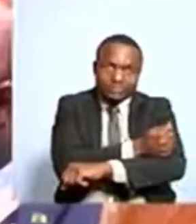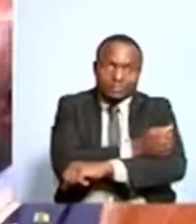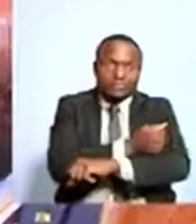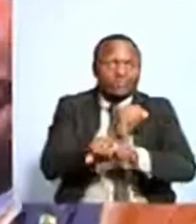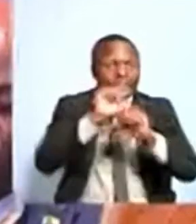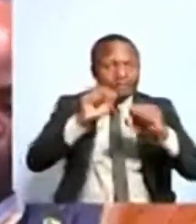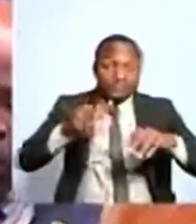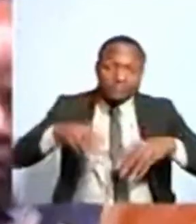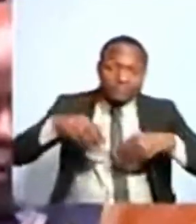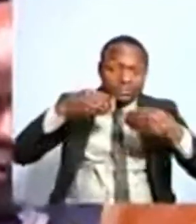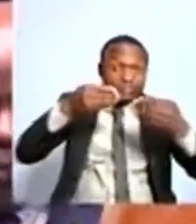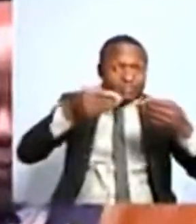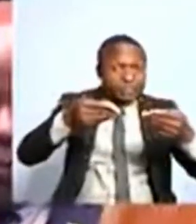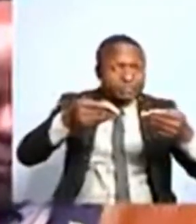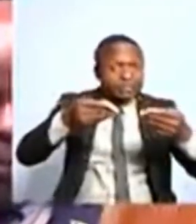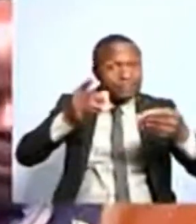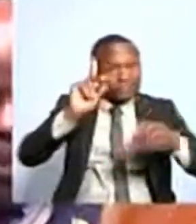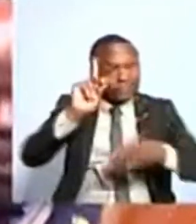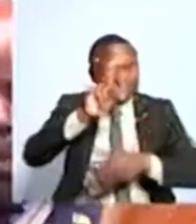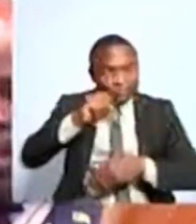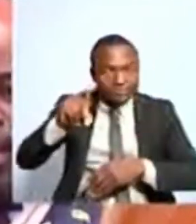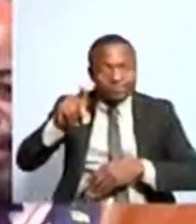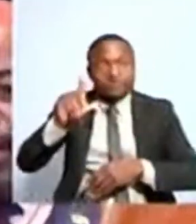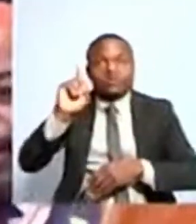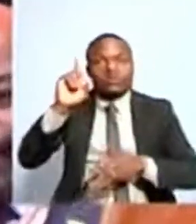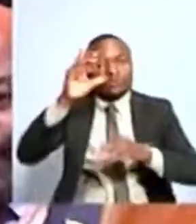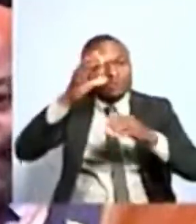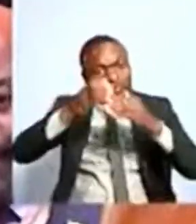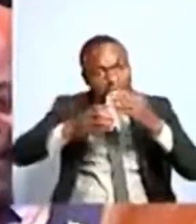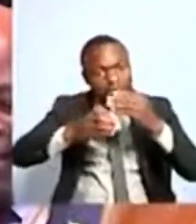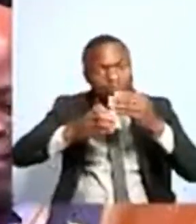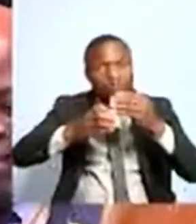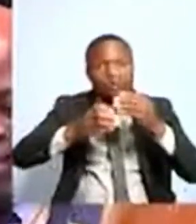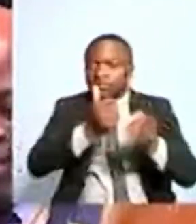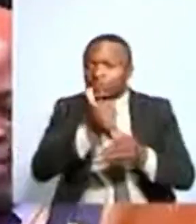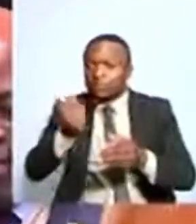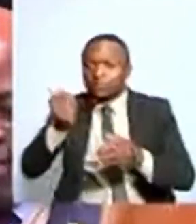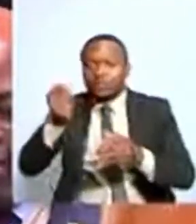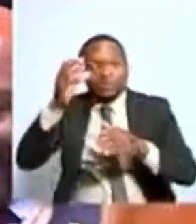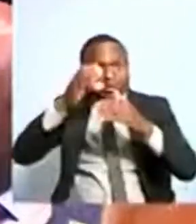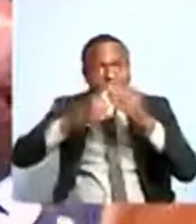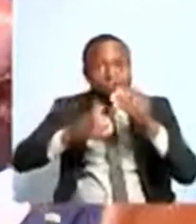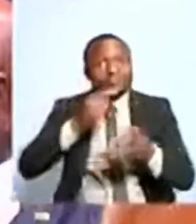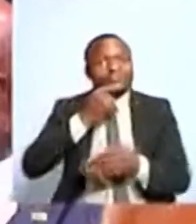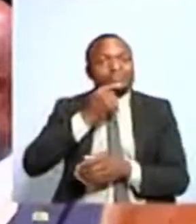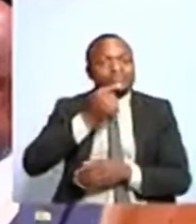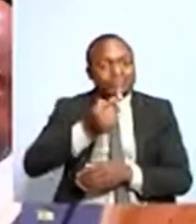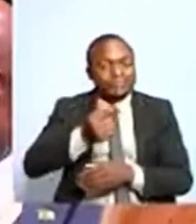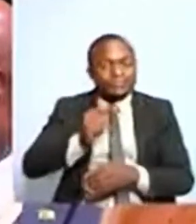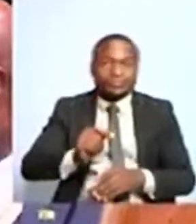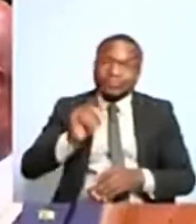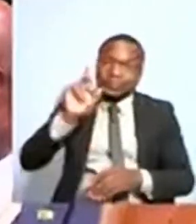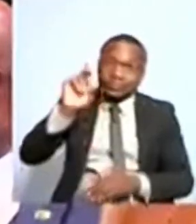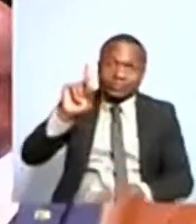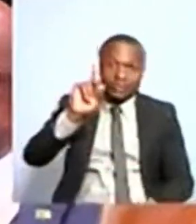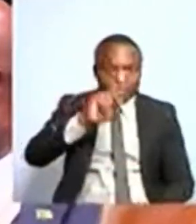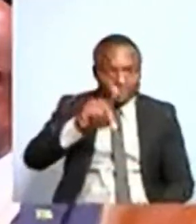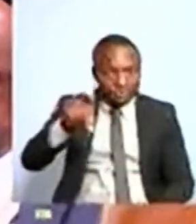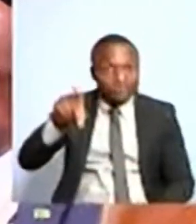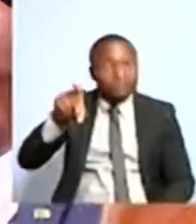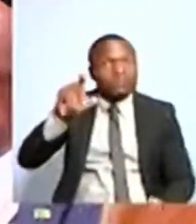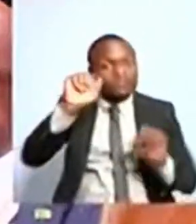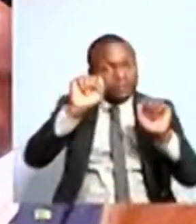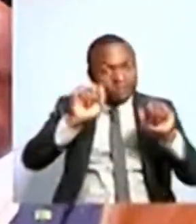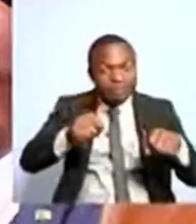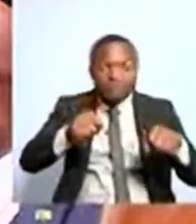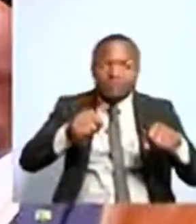be directed by the DPP on one clause, and on the next clause you are saying the DPP can only